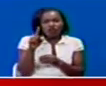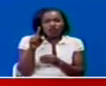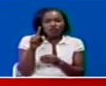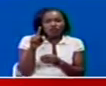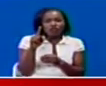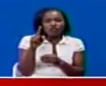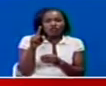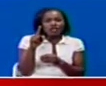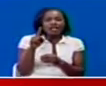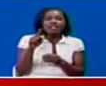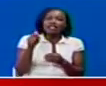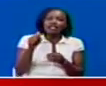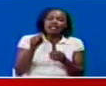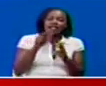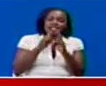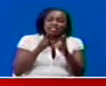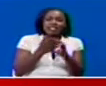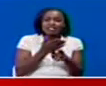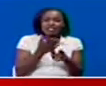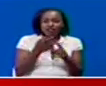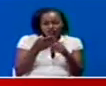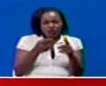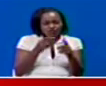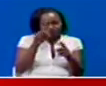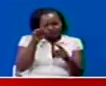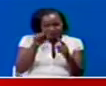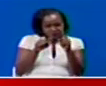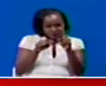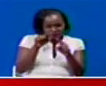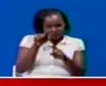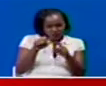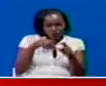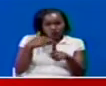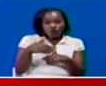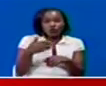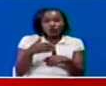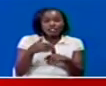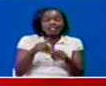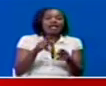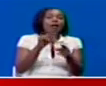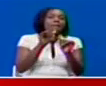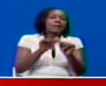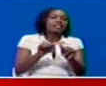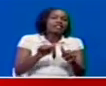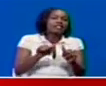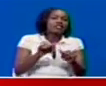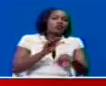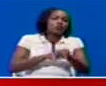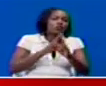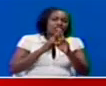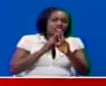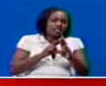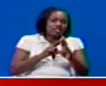high scores that they have posted. And you can tell from the analysis that they have always maintained credible results and